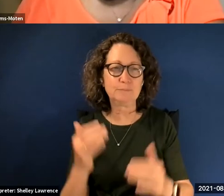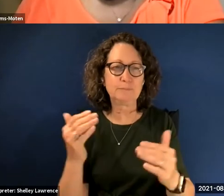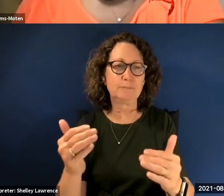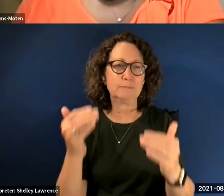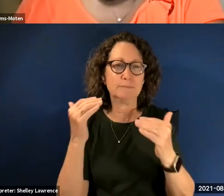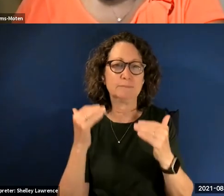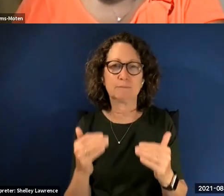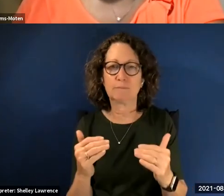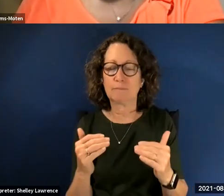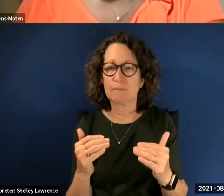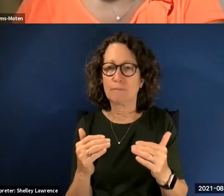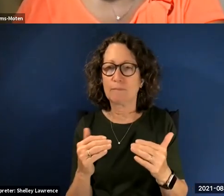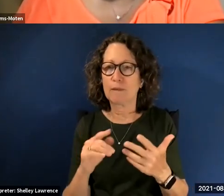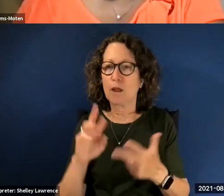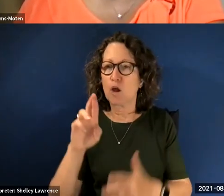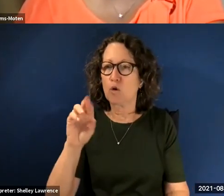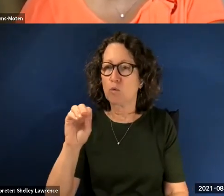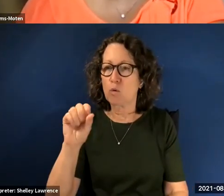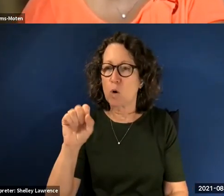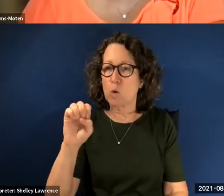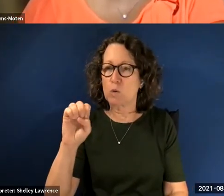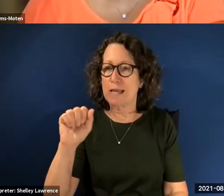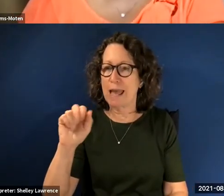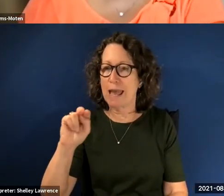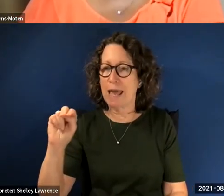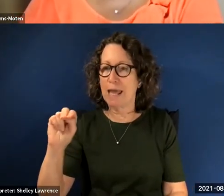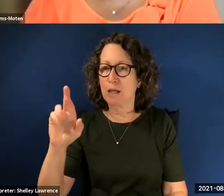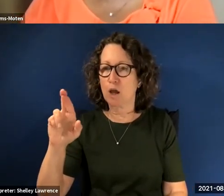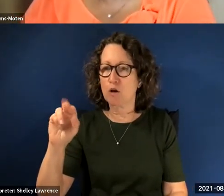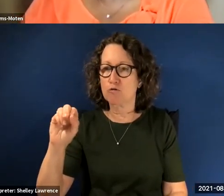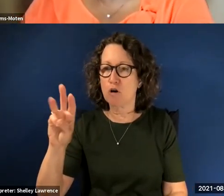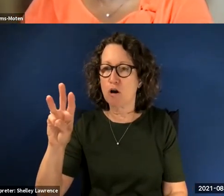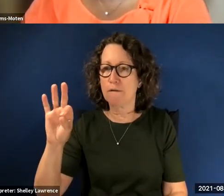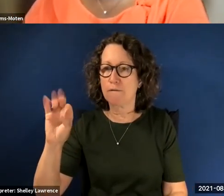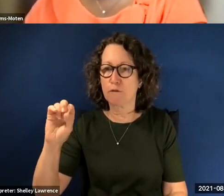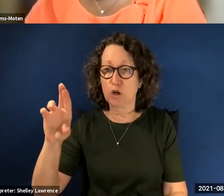Our next speaker is Roseanne Crawford.